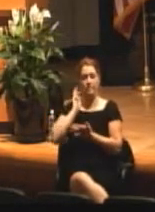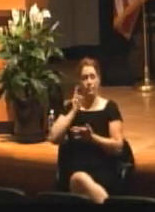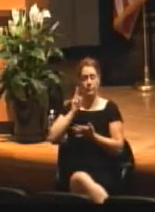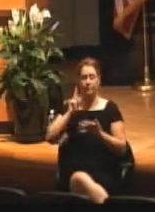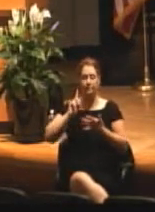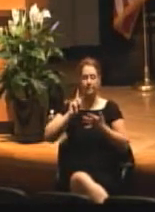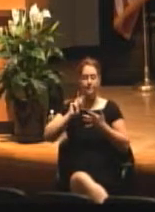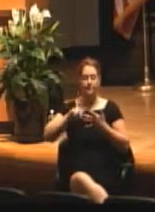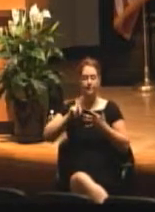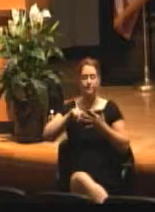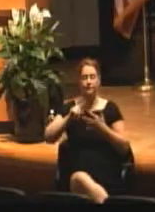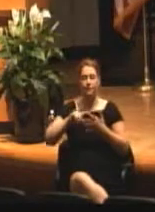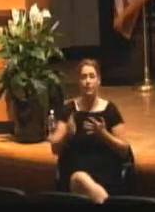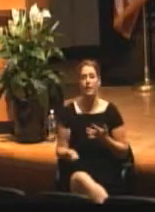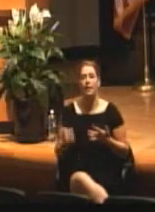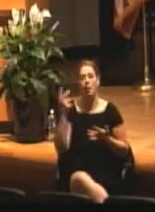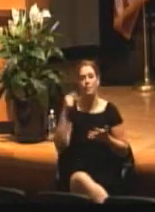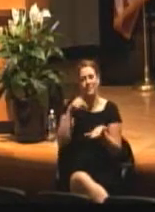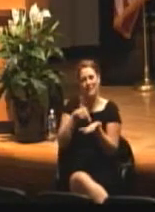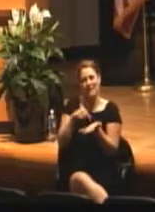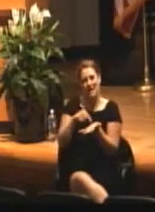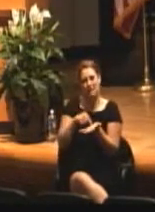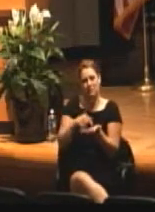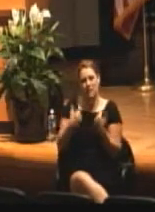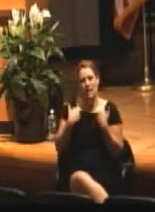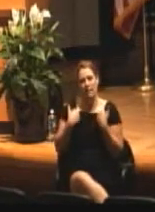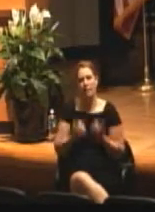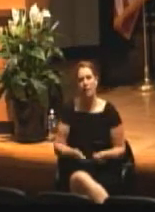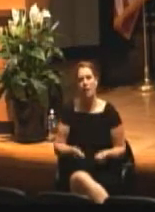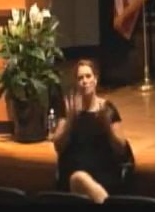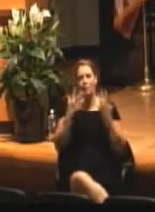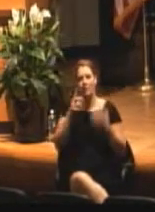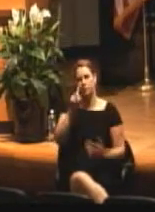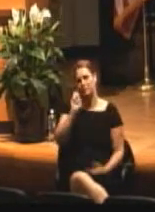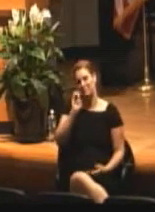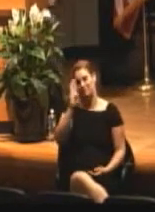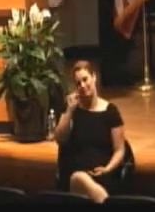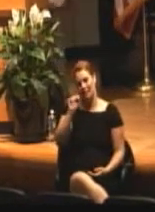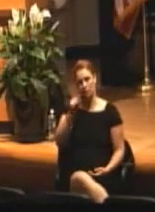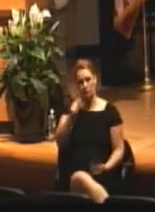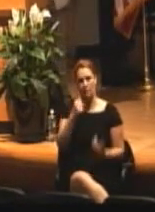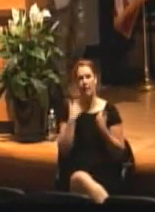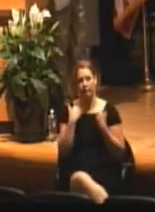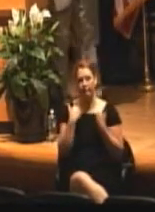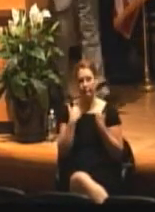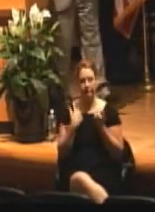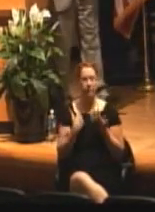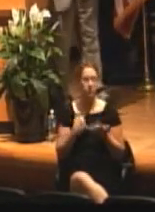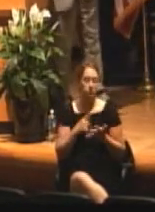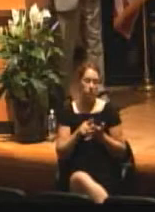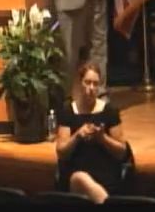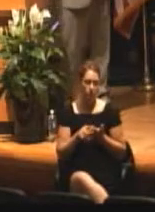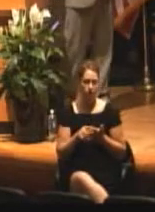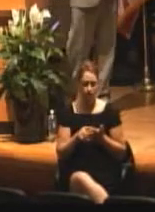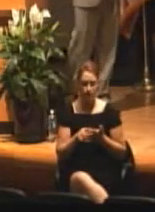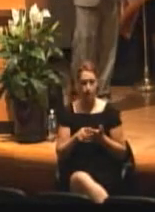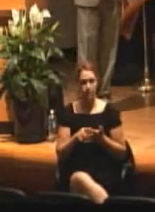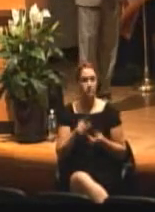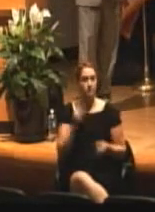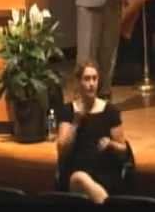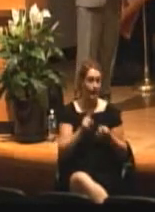by the amount of debt that you have. So they're looking to see how much debt that you carry. So obviously, lesser the